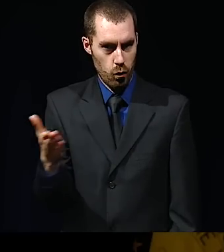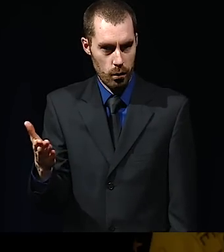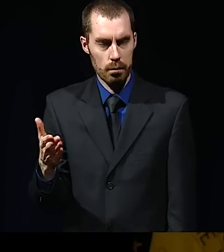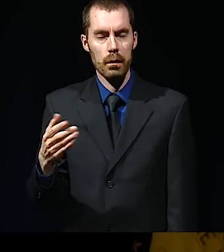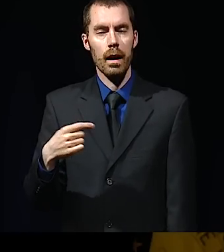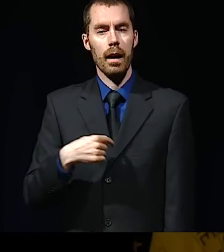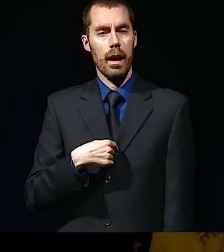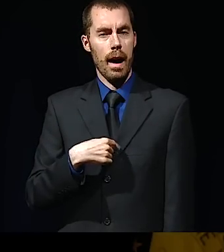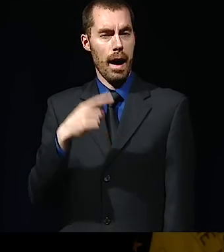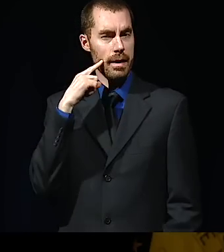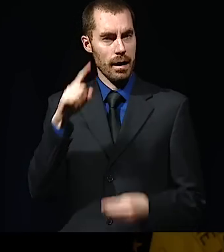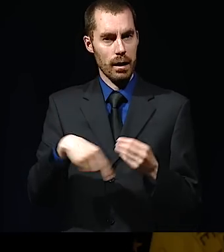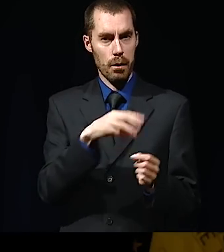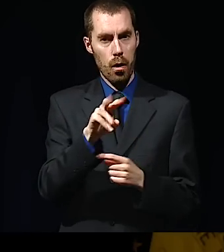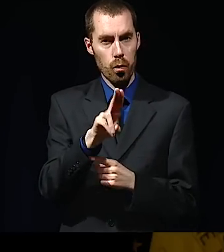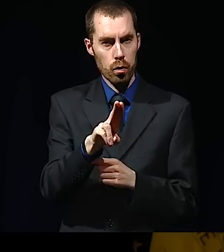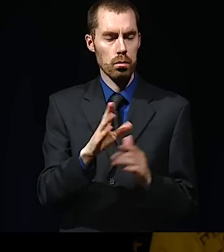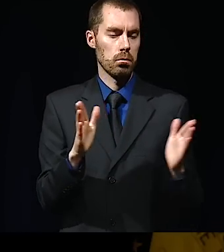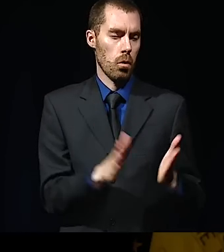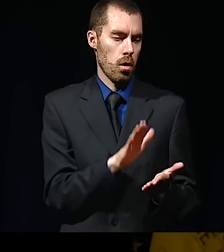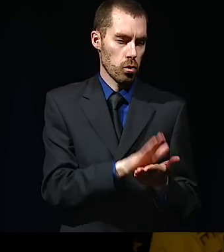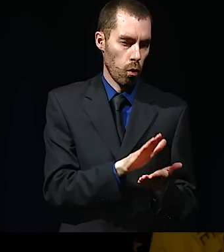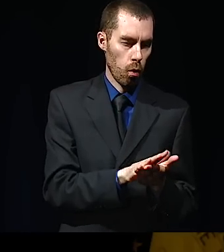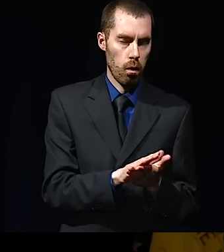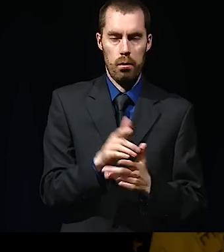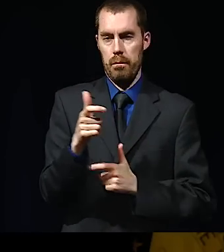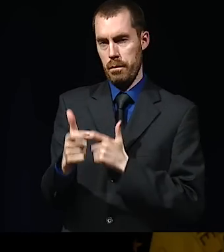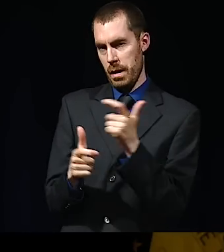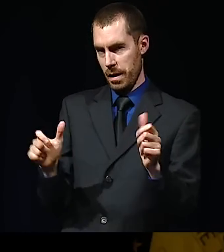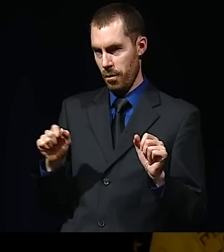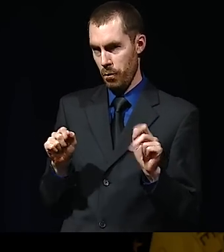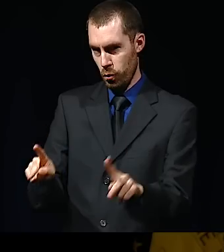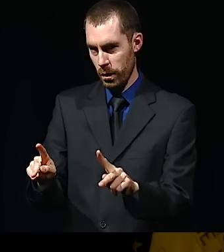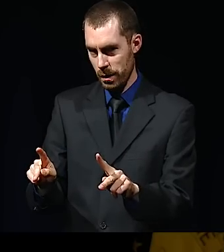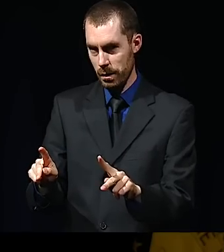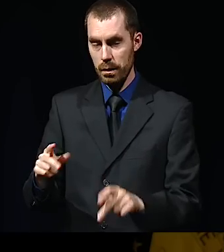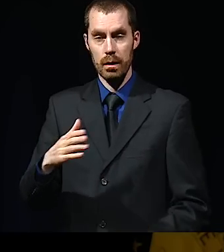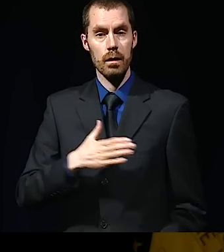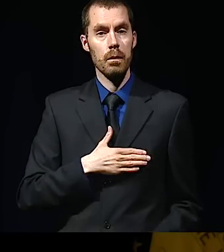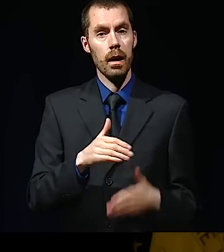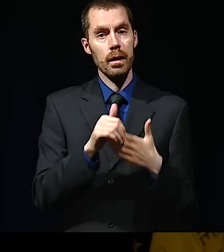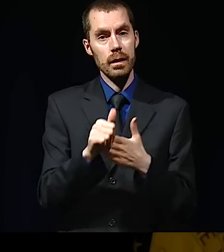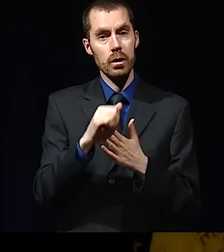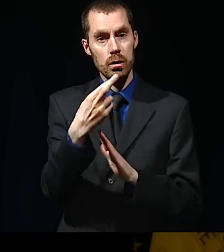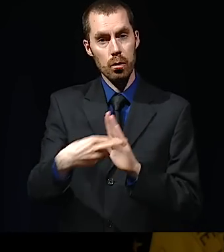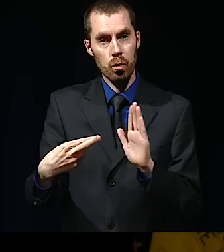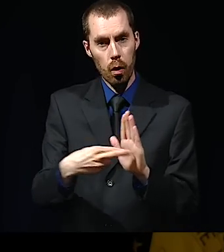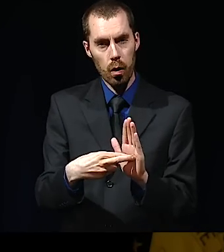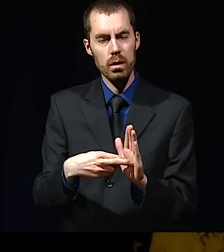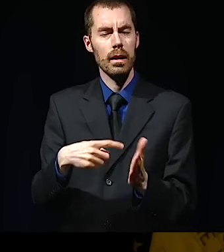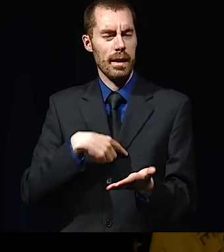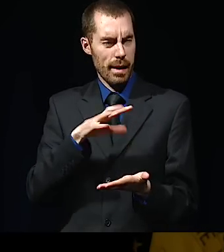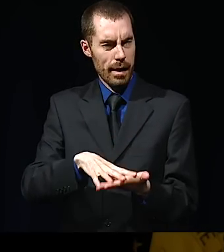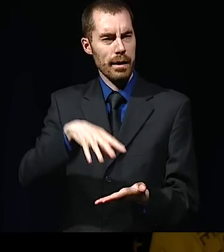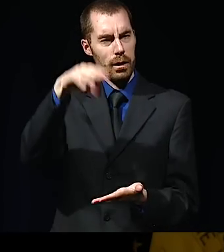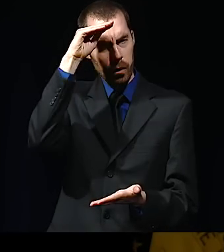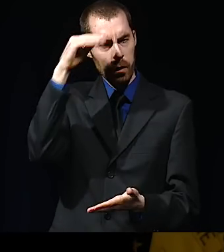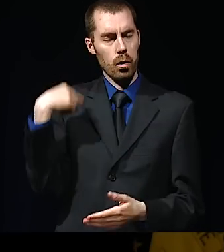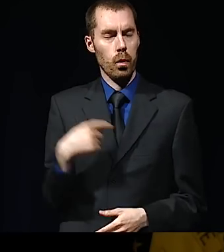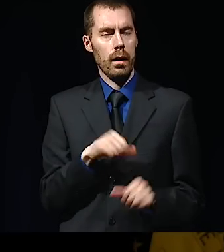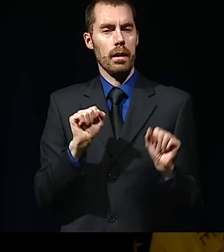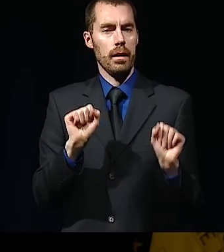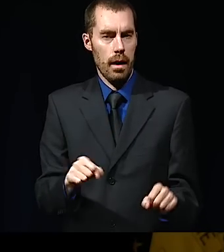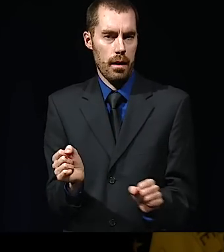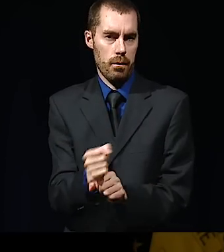I like to think of WU as a small school with big opportunities. My leadership roles taught me that you can help create an